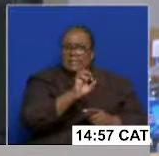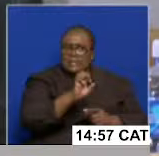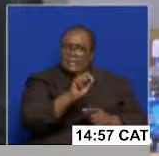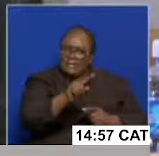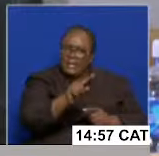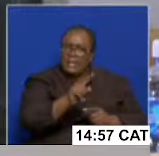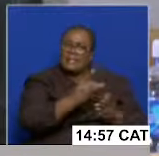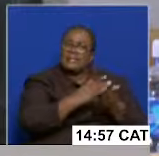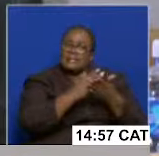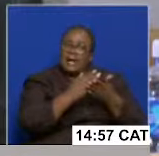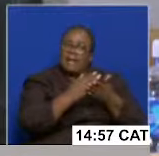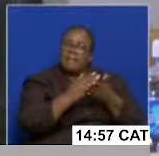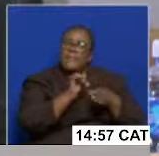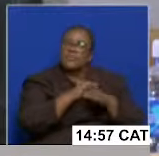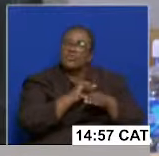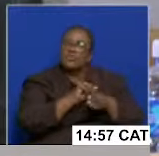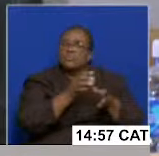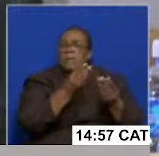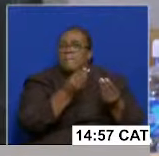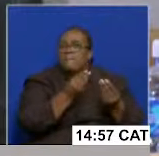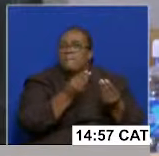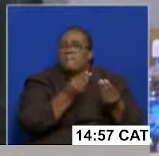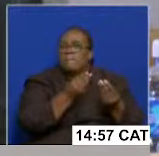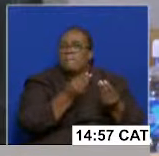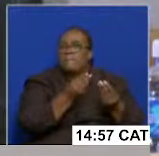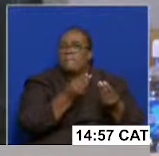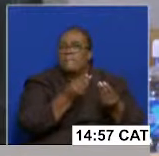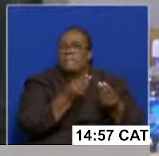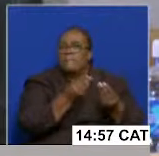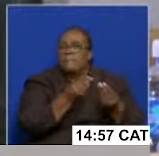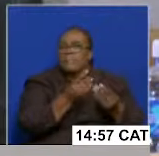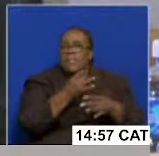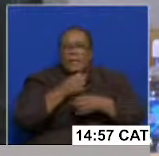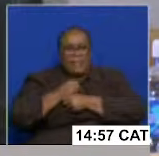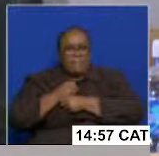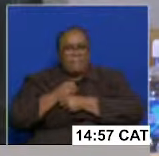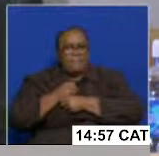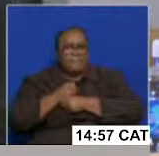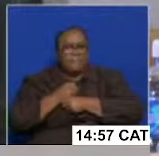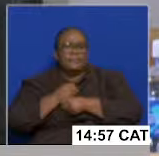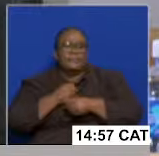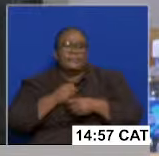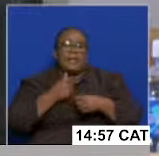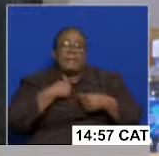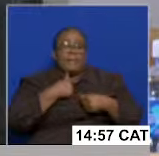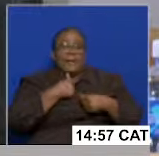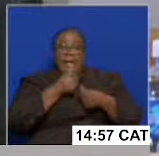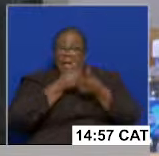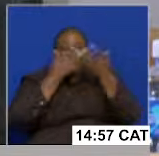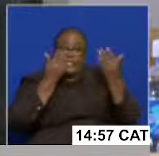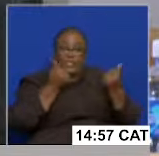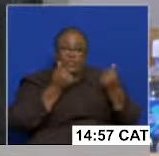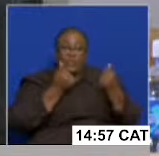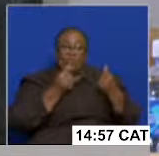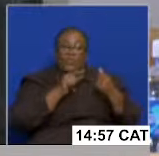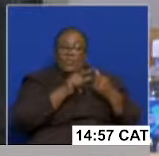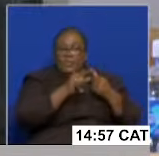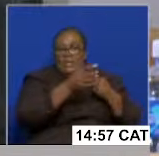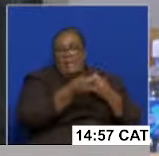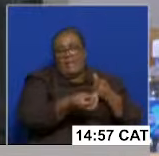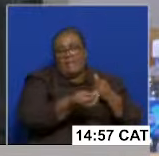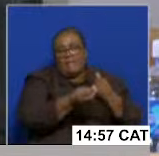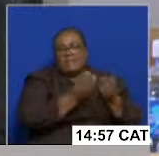Okay, I didn't know that they still had some stones in their possession.